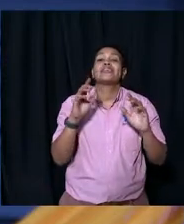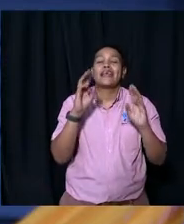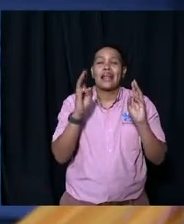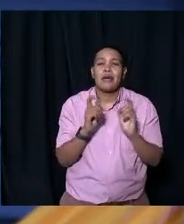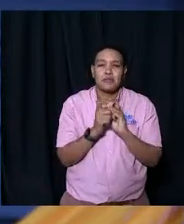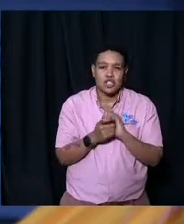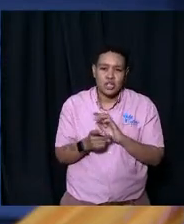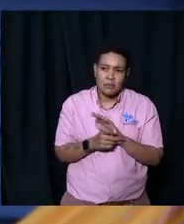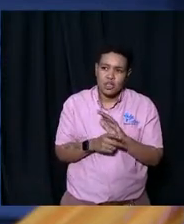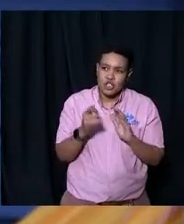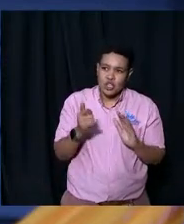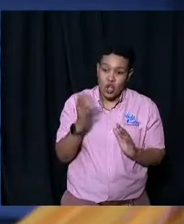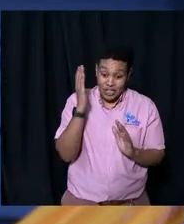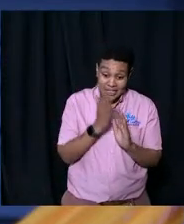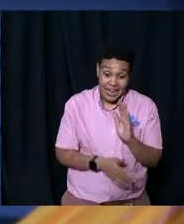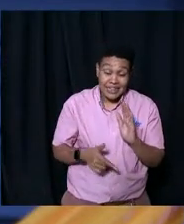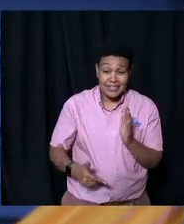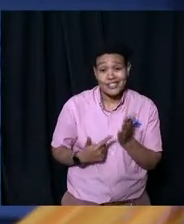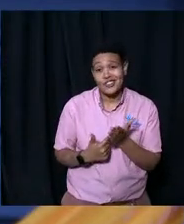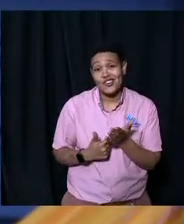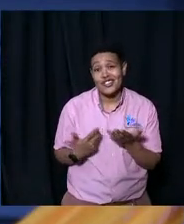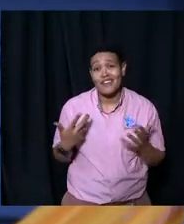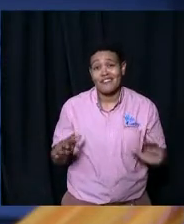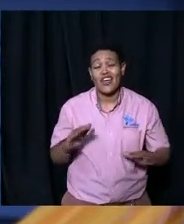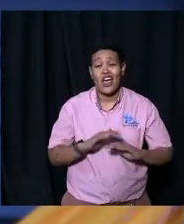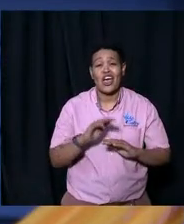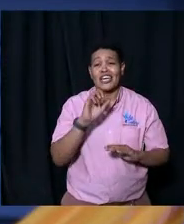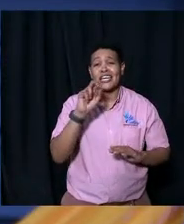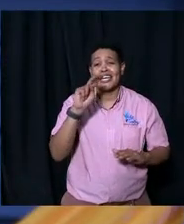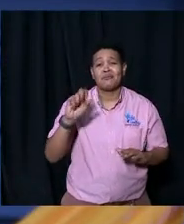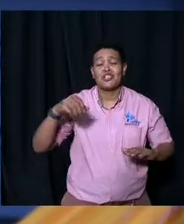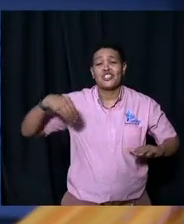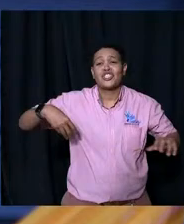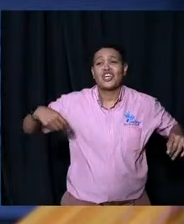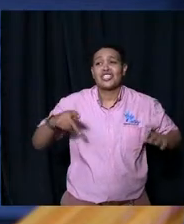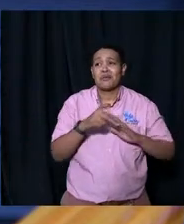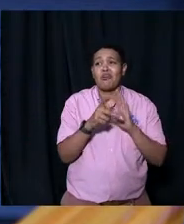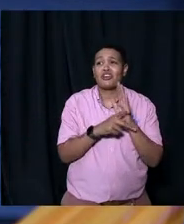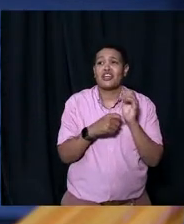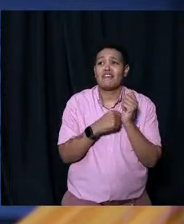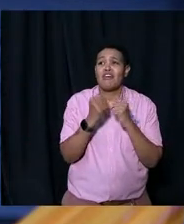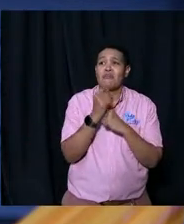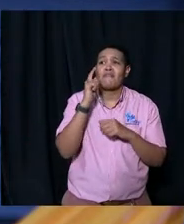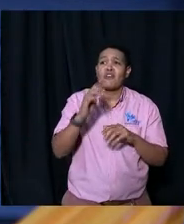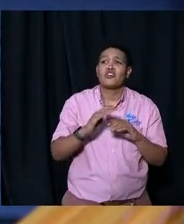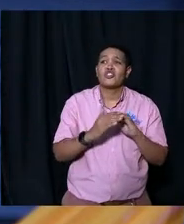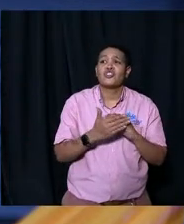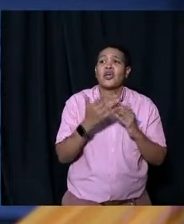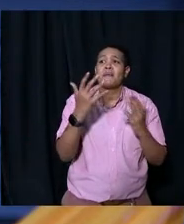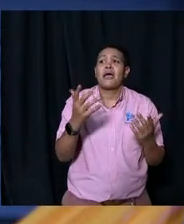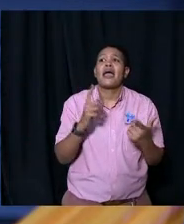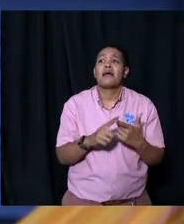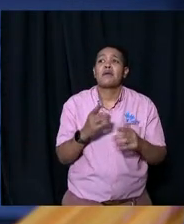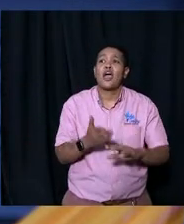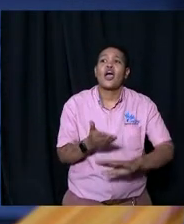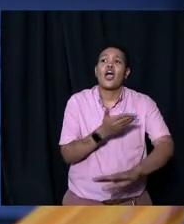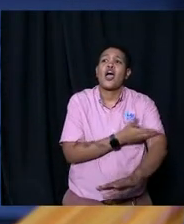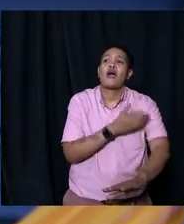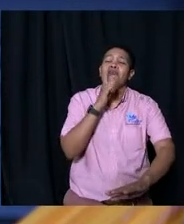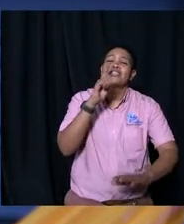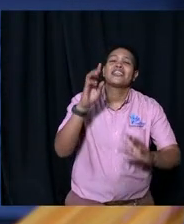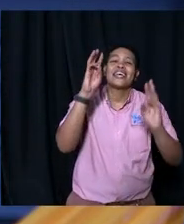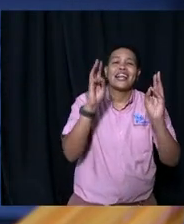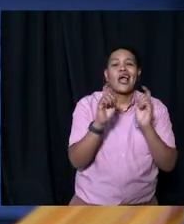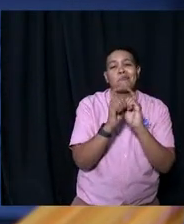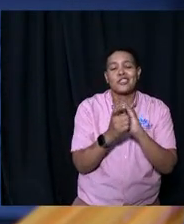So we're at the end of this discussion on the emissions policy framework for Jamaica and the update to the